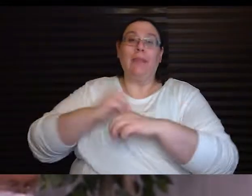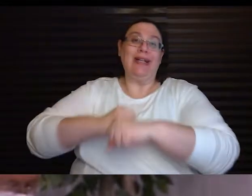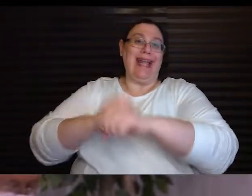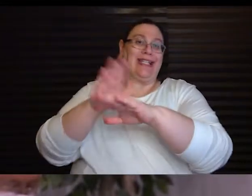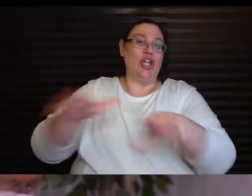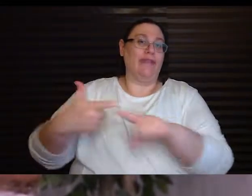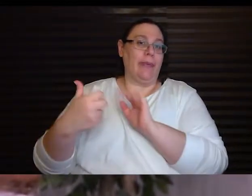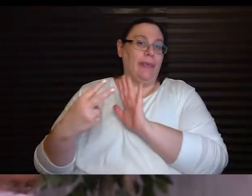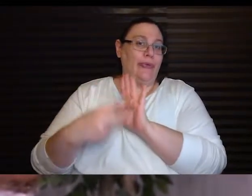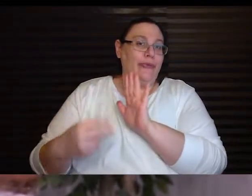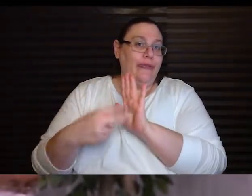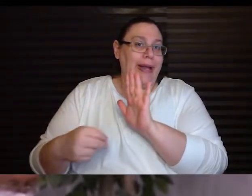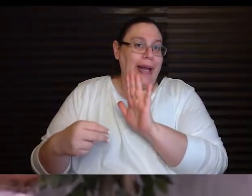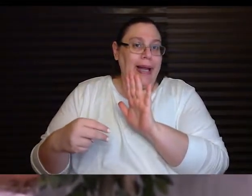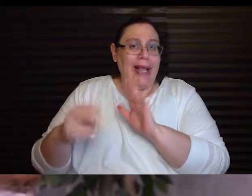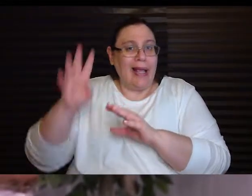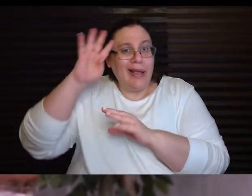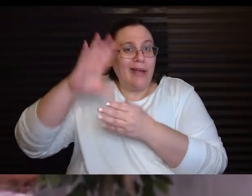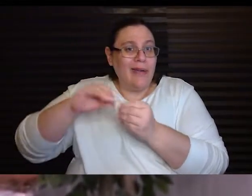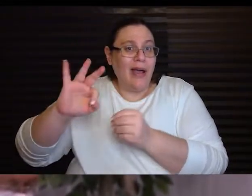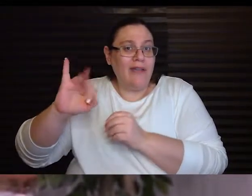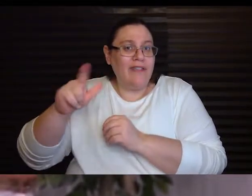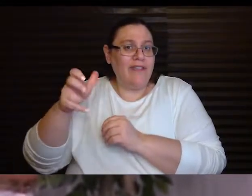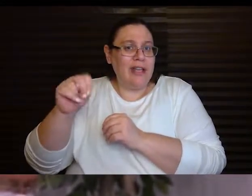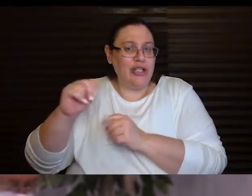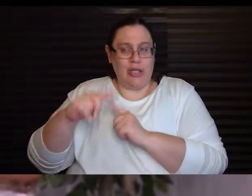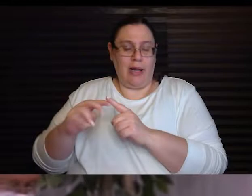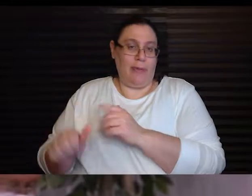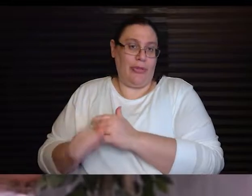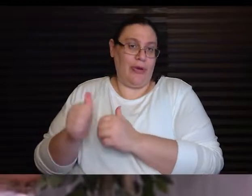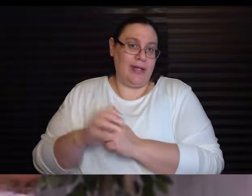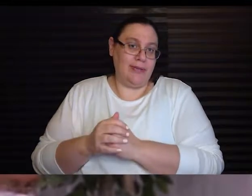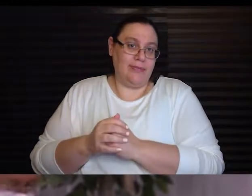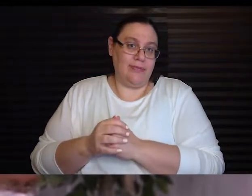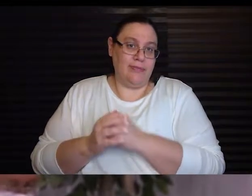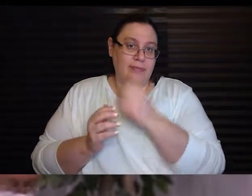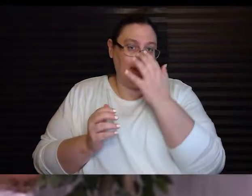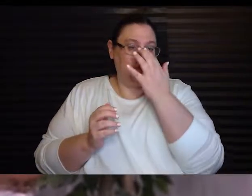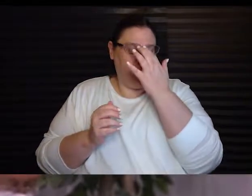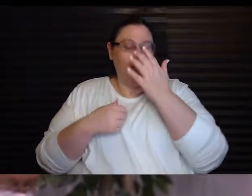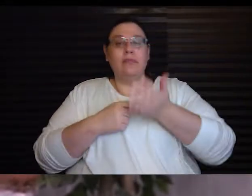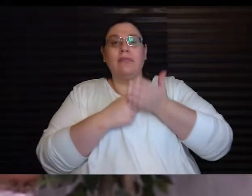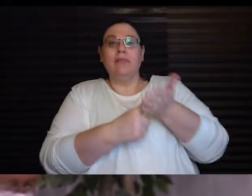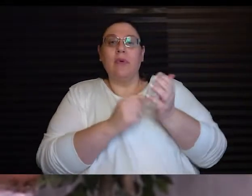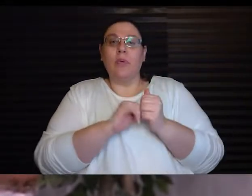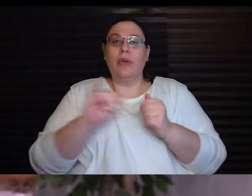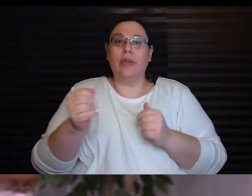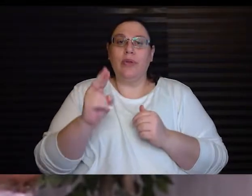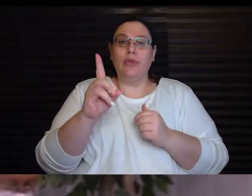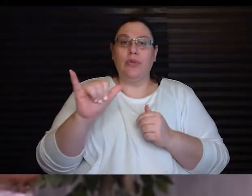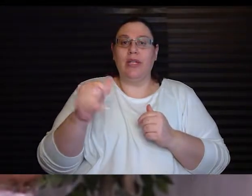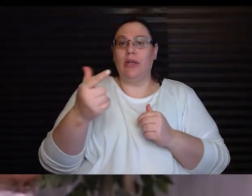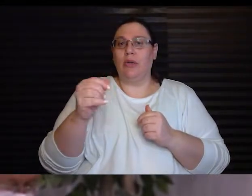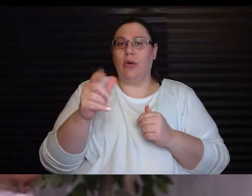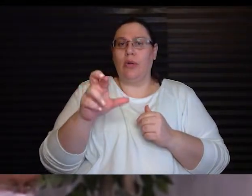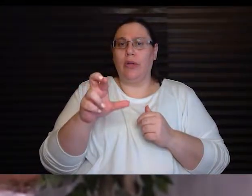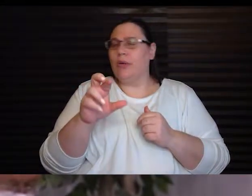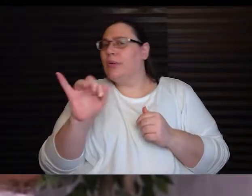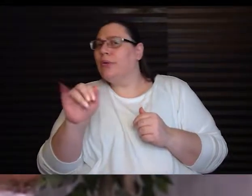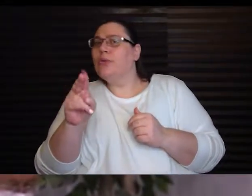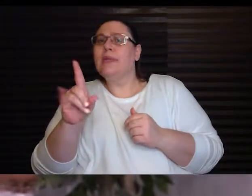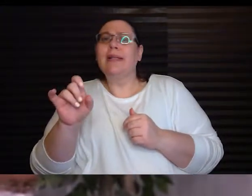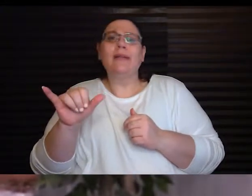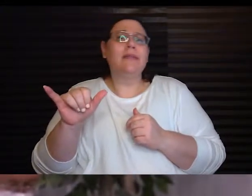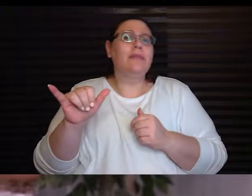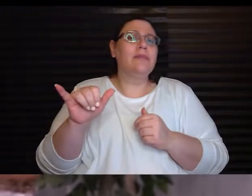children from reading narrative fiction about those threats. I talked to Julie Goler about this. Where are